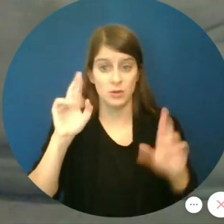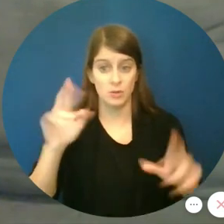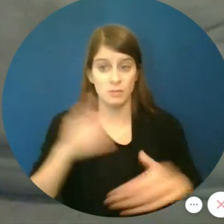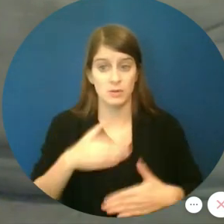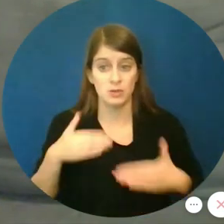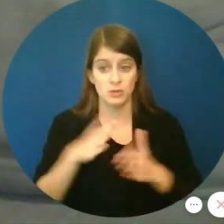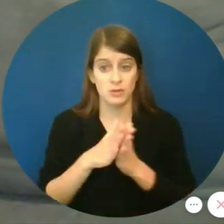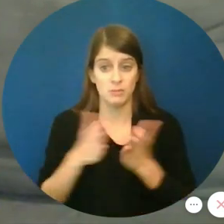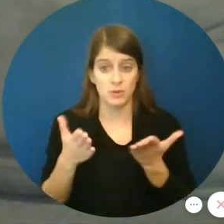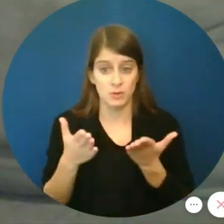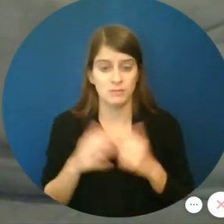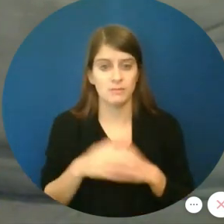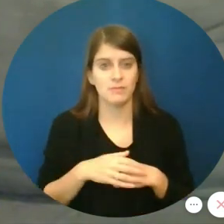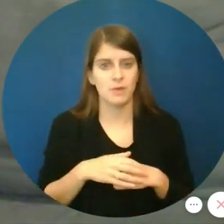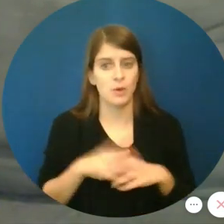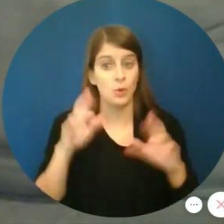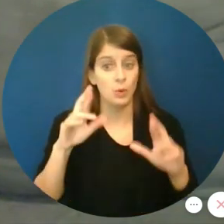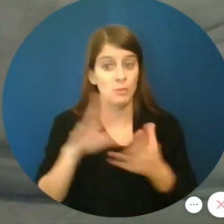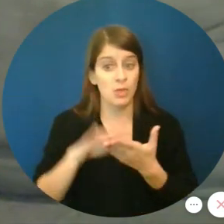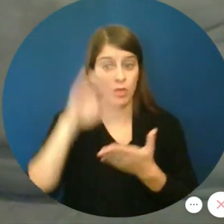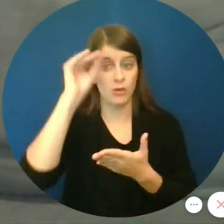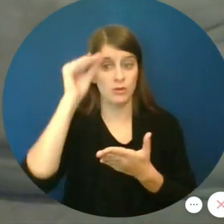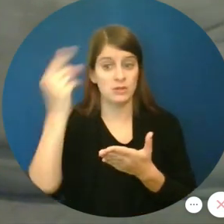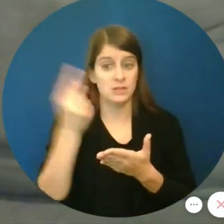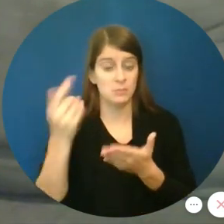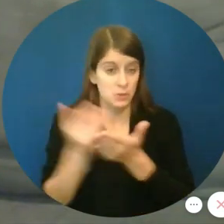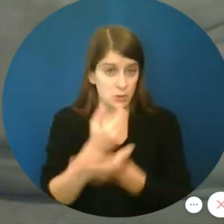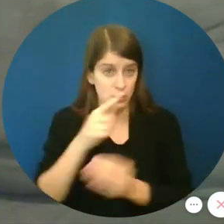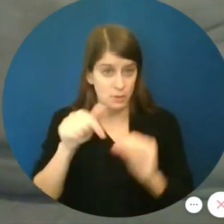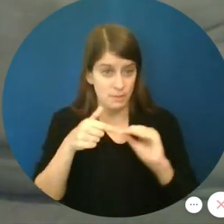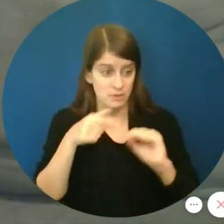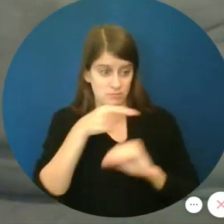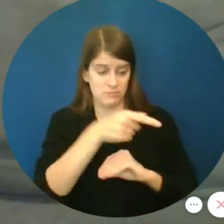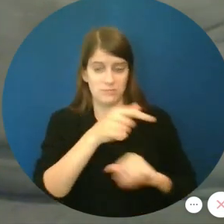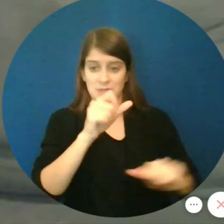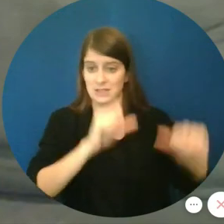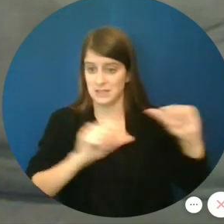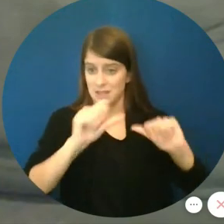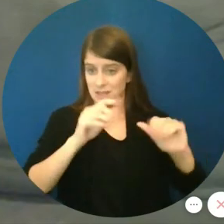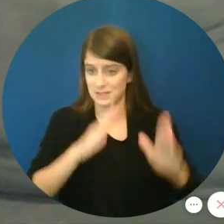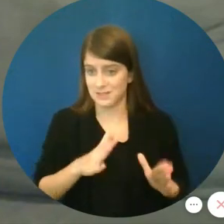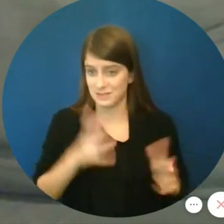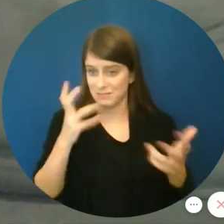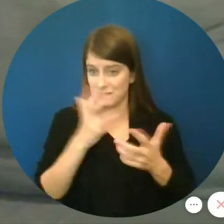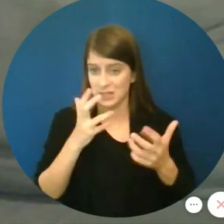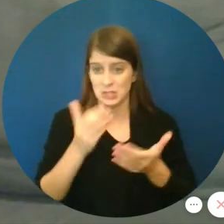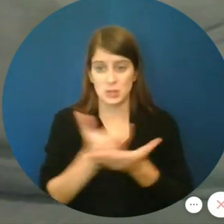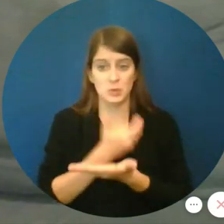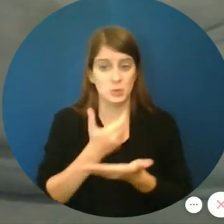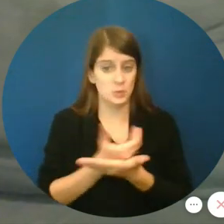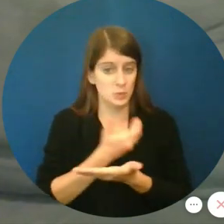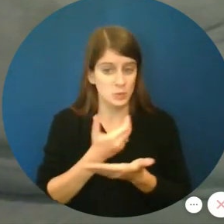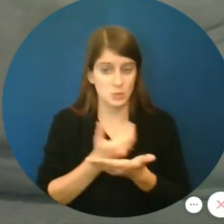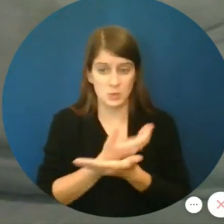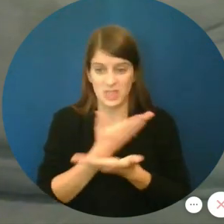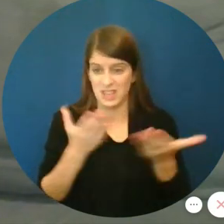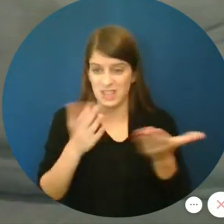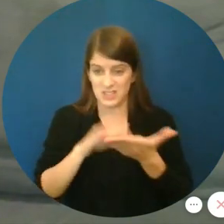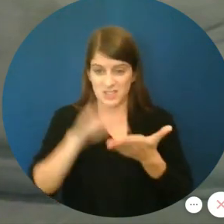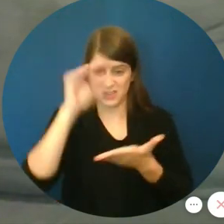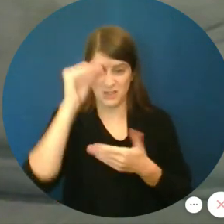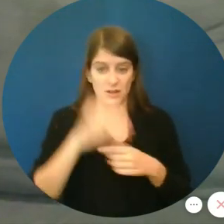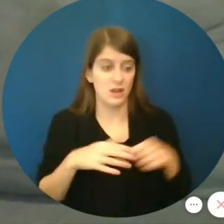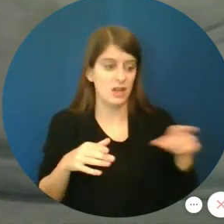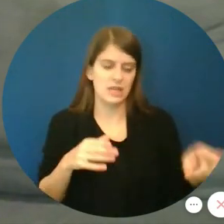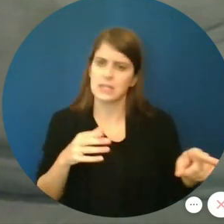book. Hope you learned something new about an amazing scientist that has made some extremely